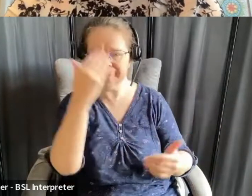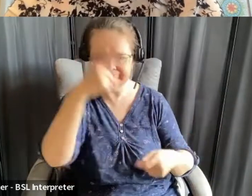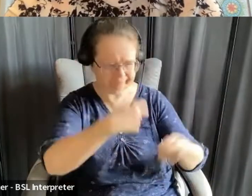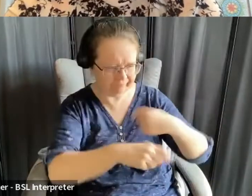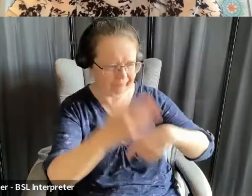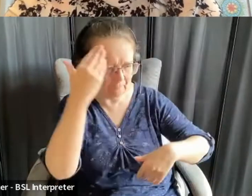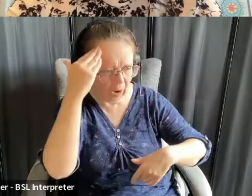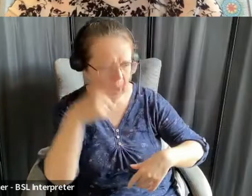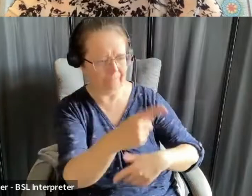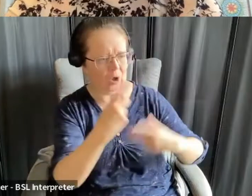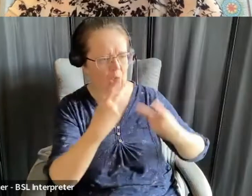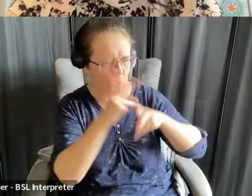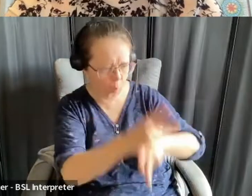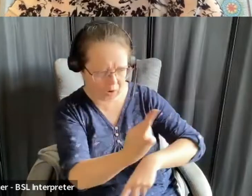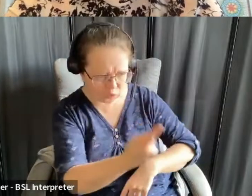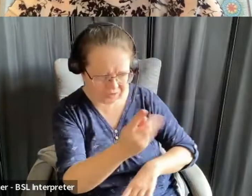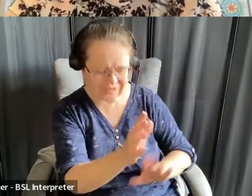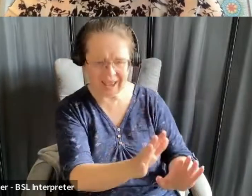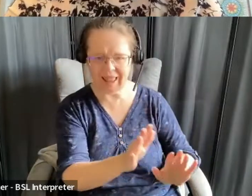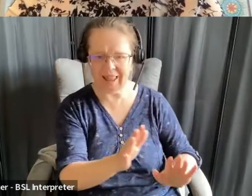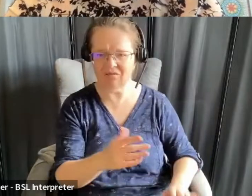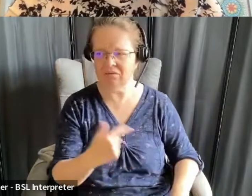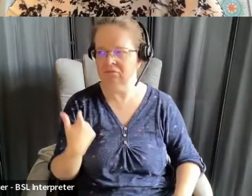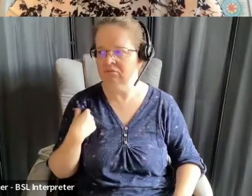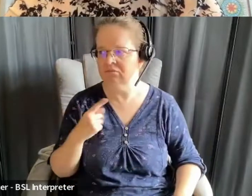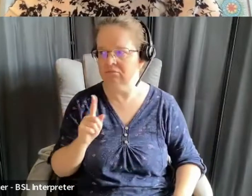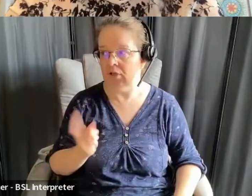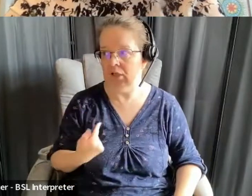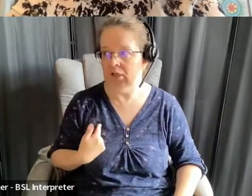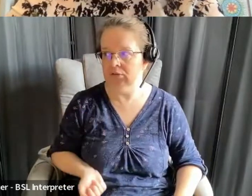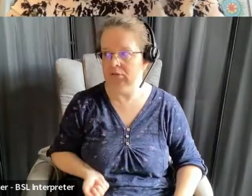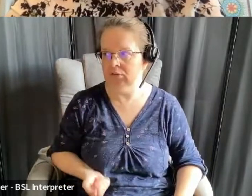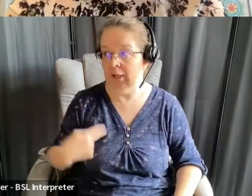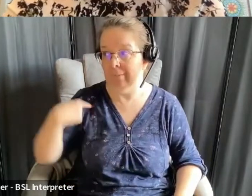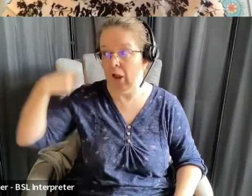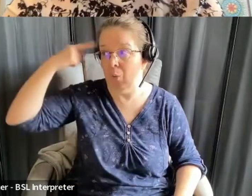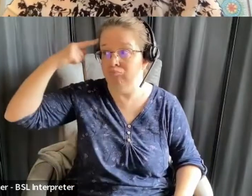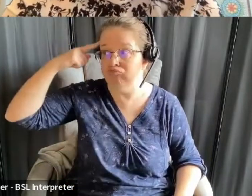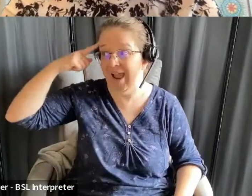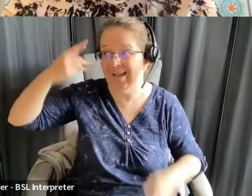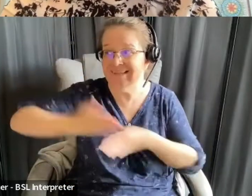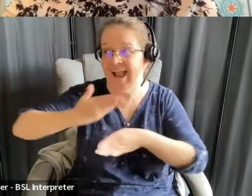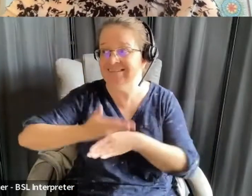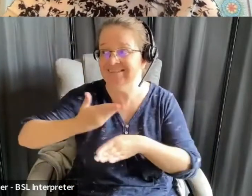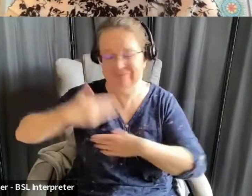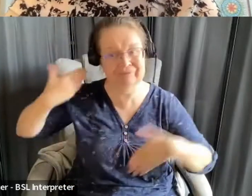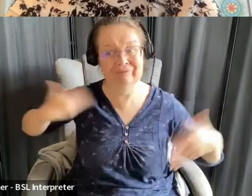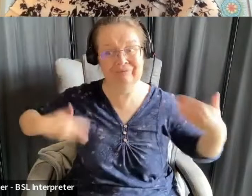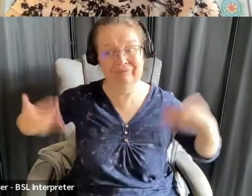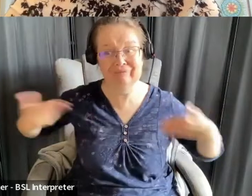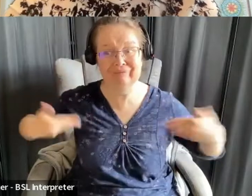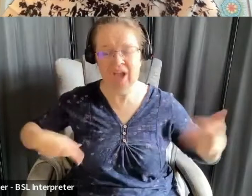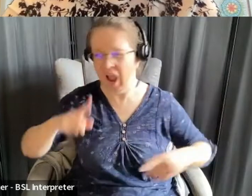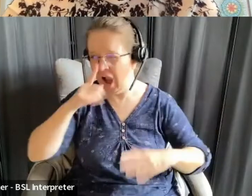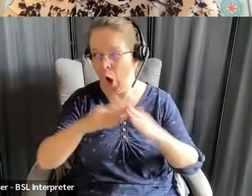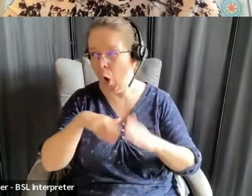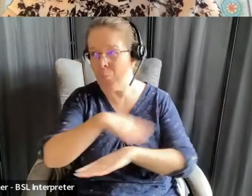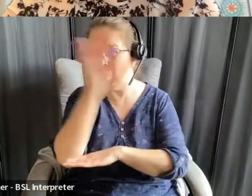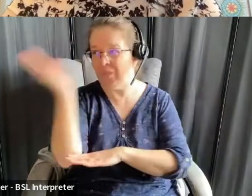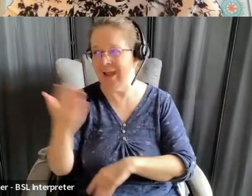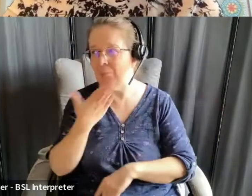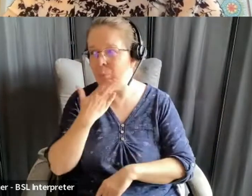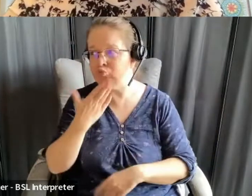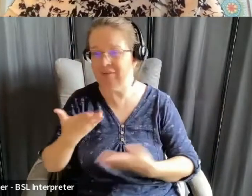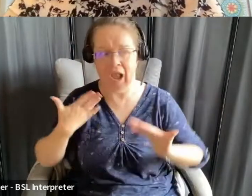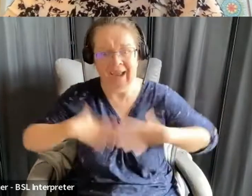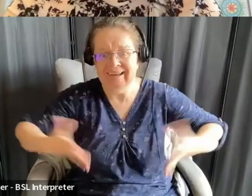after yourself. And I'm like, can't do that. My brain's far too active. I can't just be at home all day. That's far too boring. I